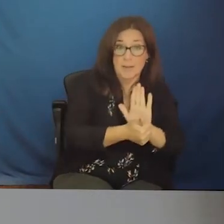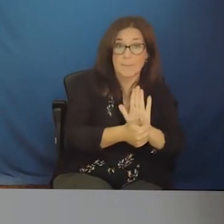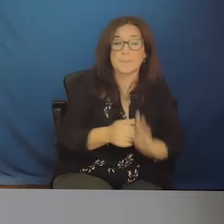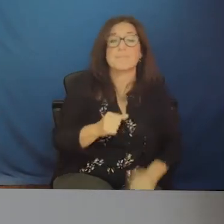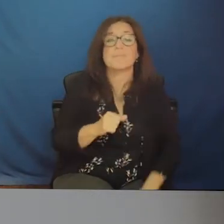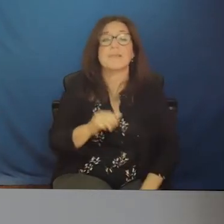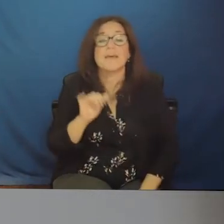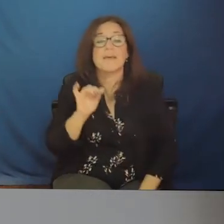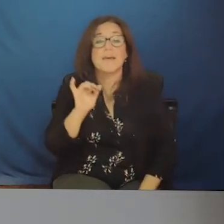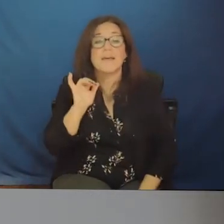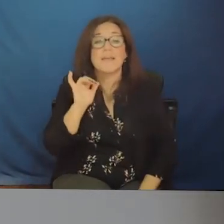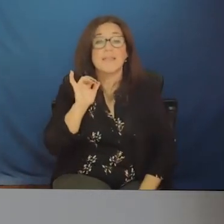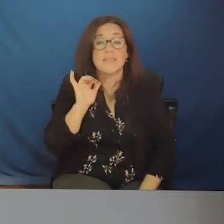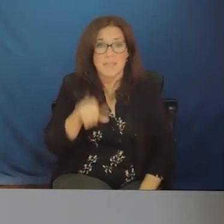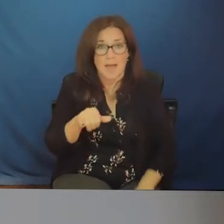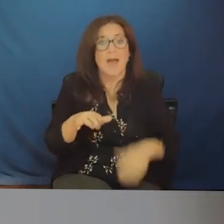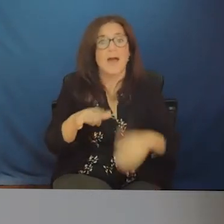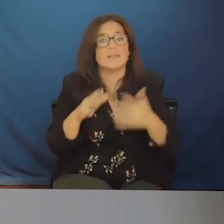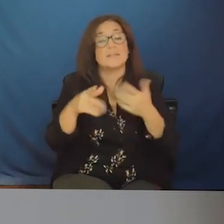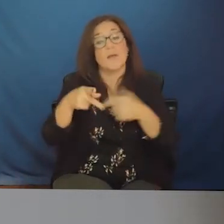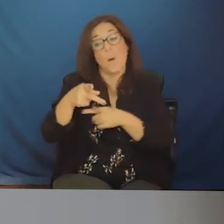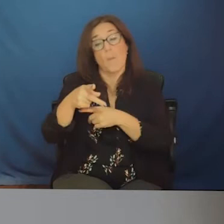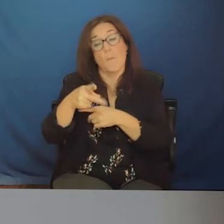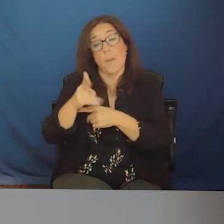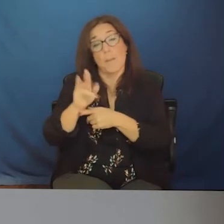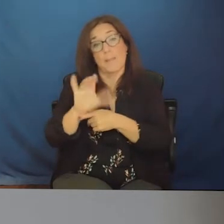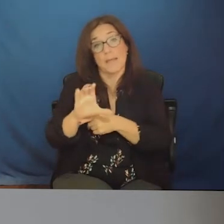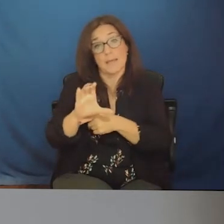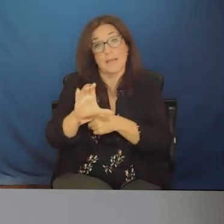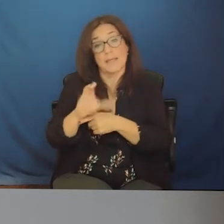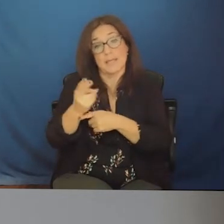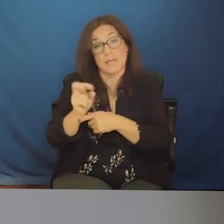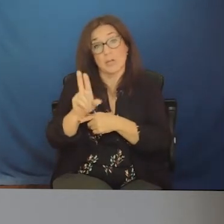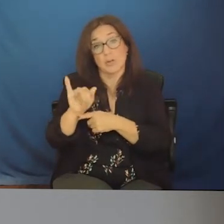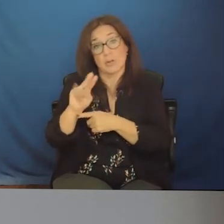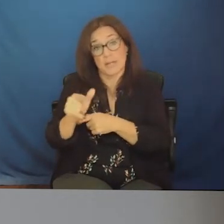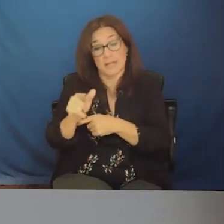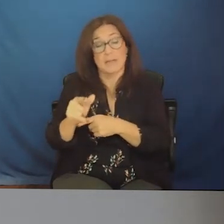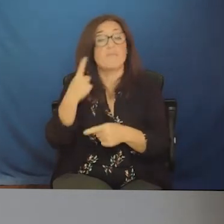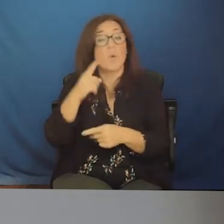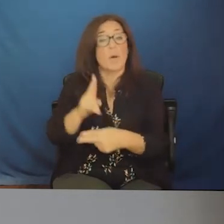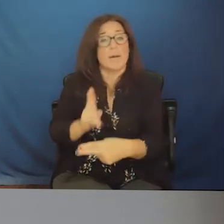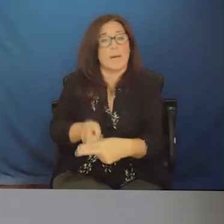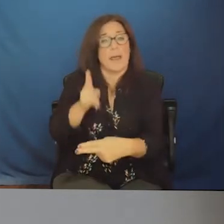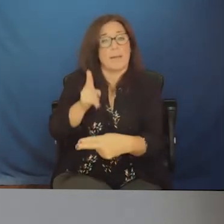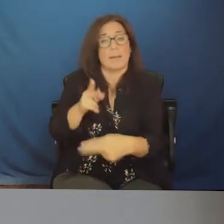takes us to the public hearing on the naming of the Peabody Stadium.